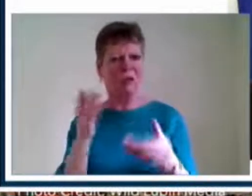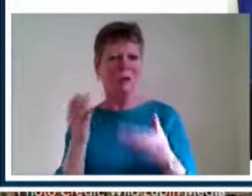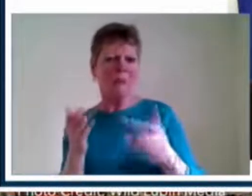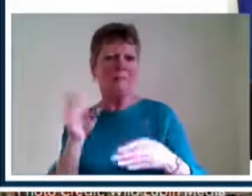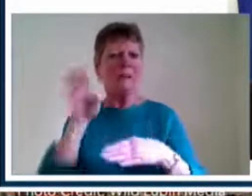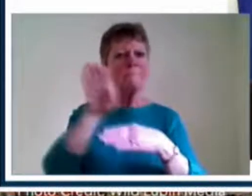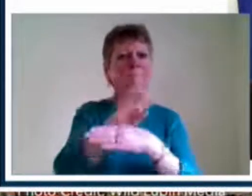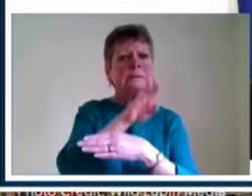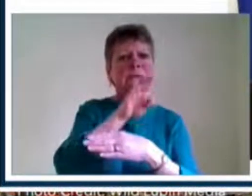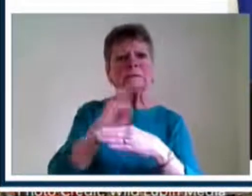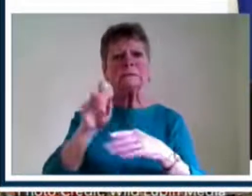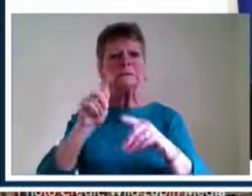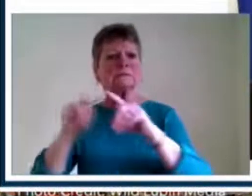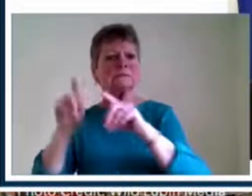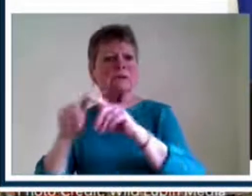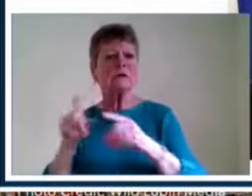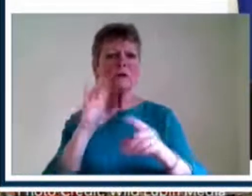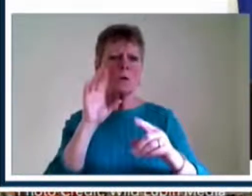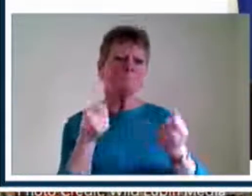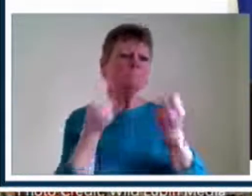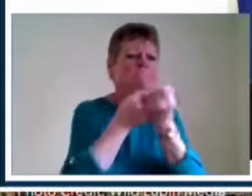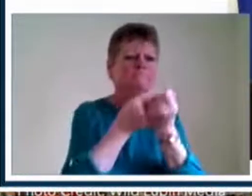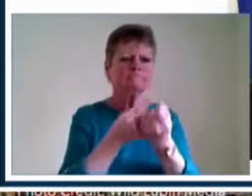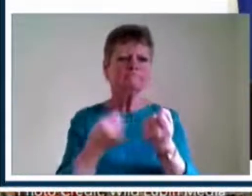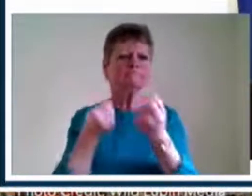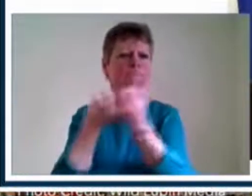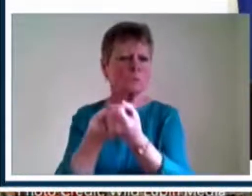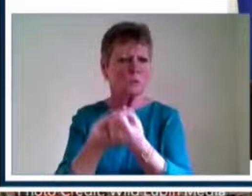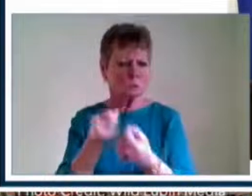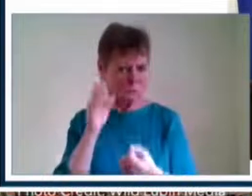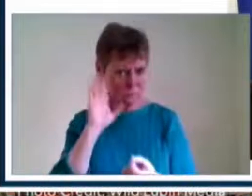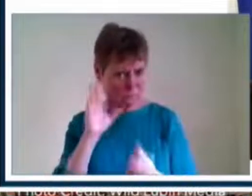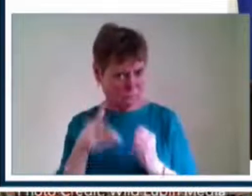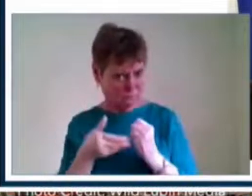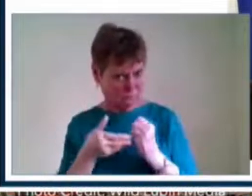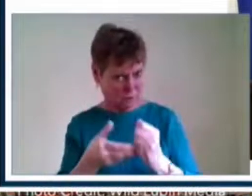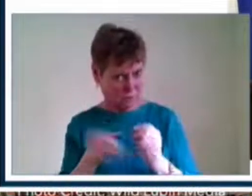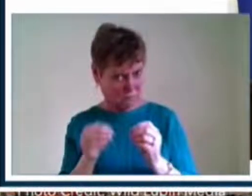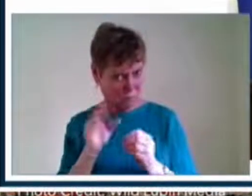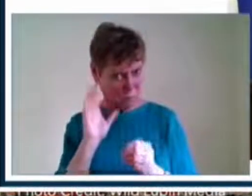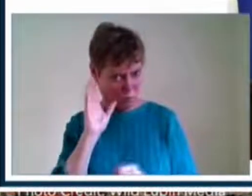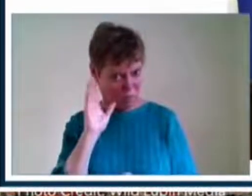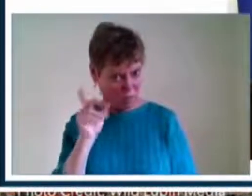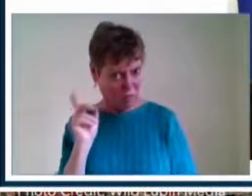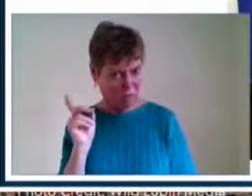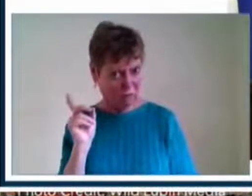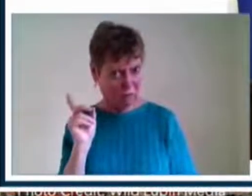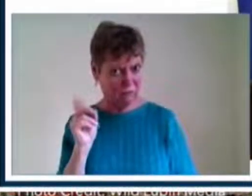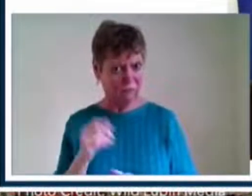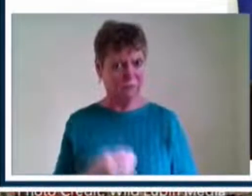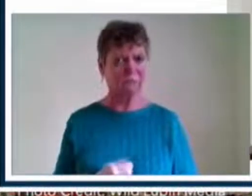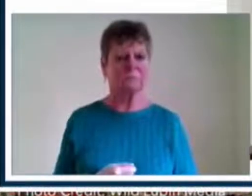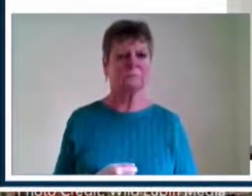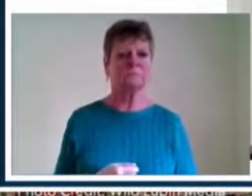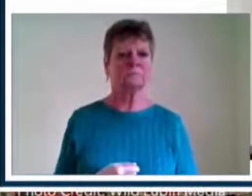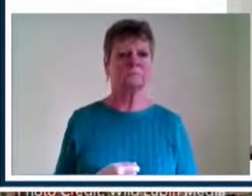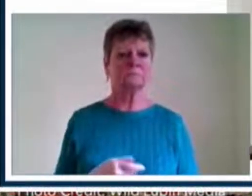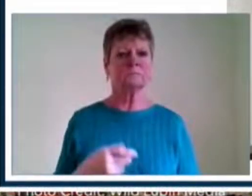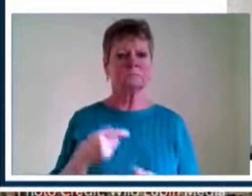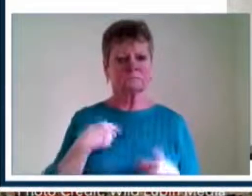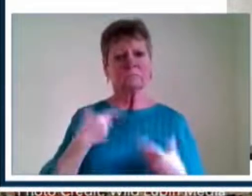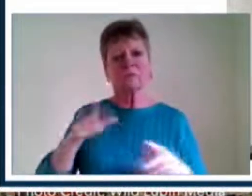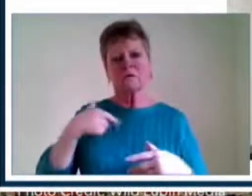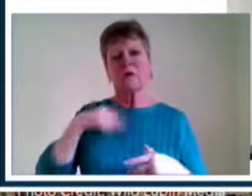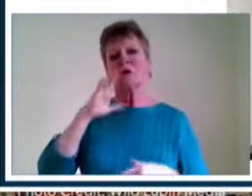With news that restrictions are being extended, are they going to get some more help? Well, we'll talk to the minister. I know the minister